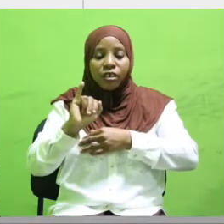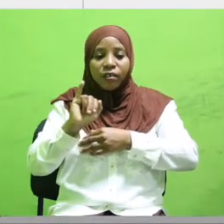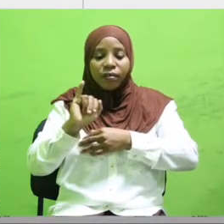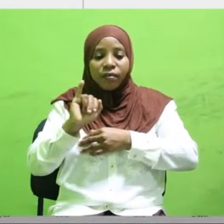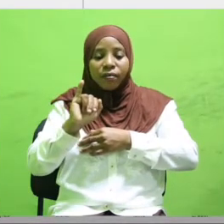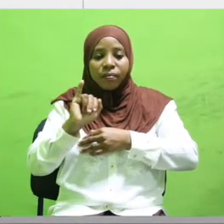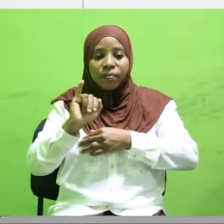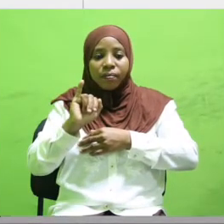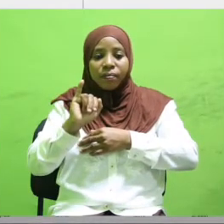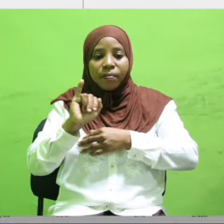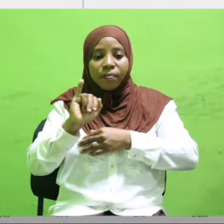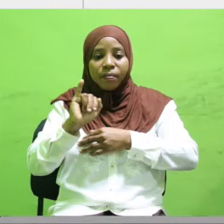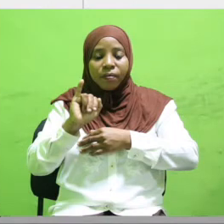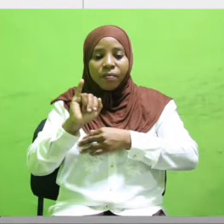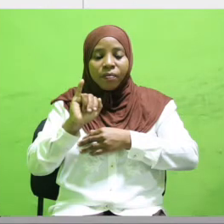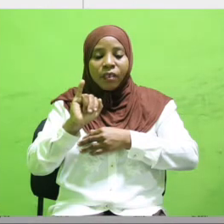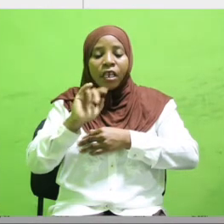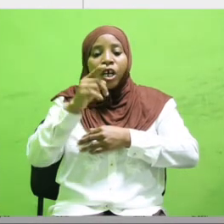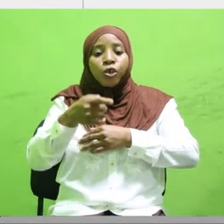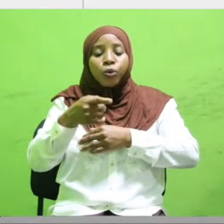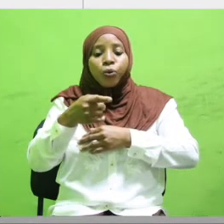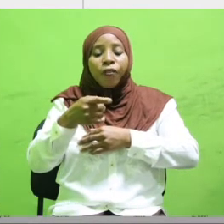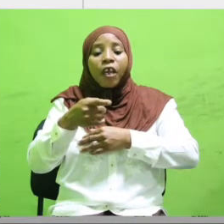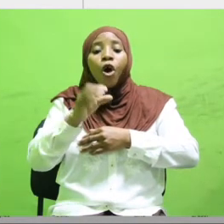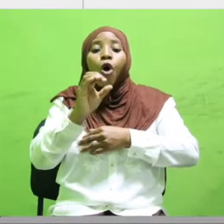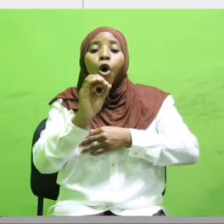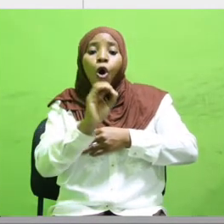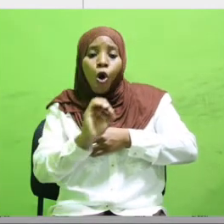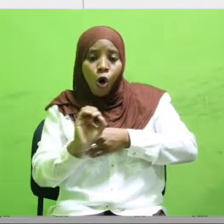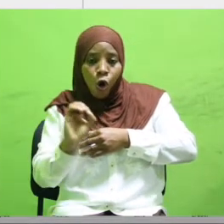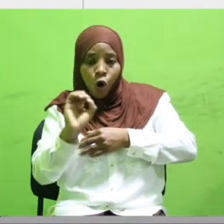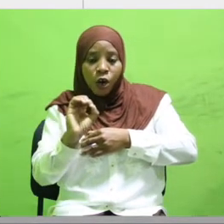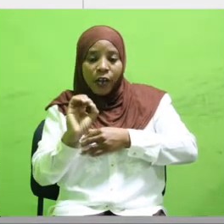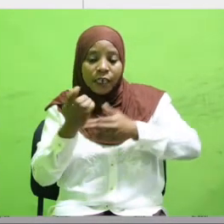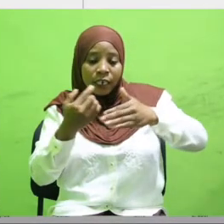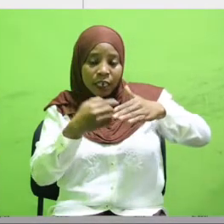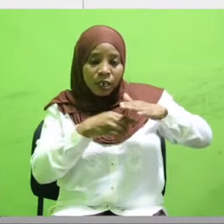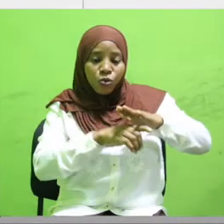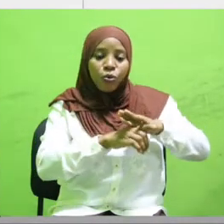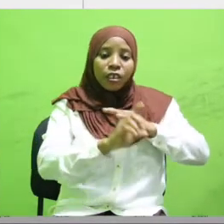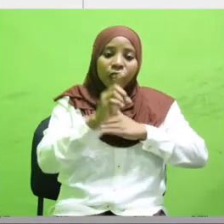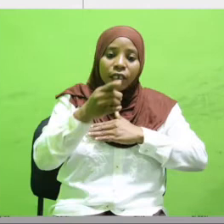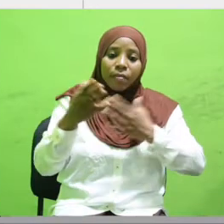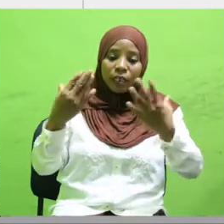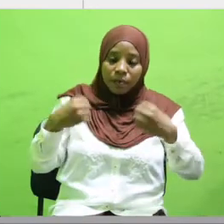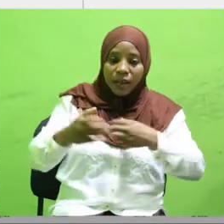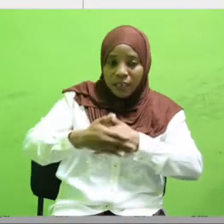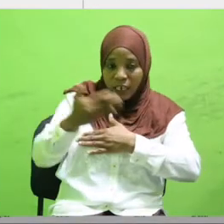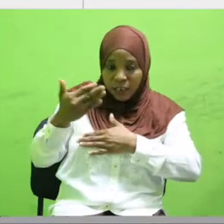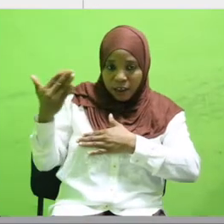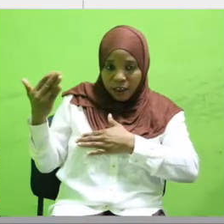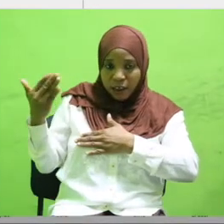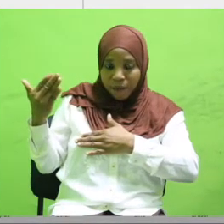it from dead or decaying organisms, or they are parasites, which mean they harm